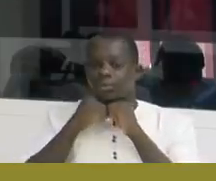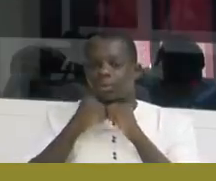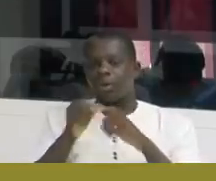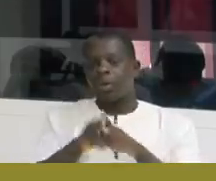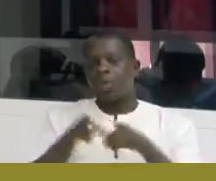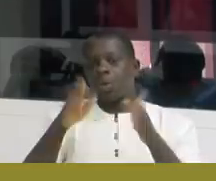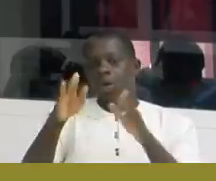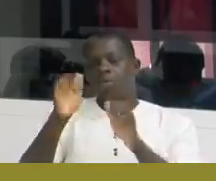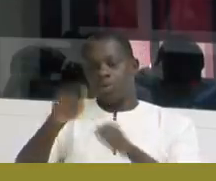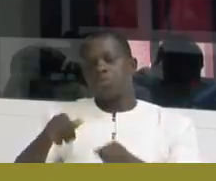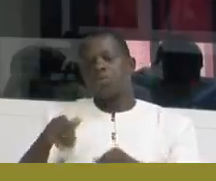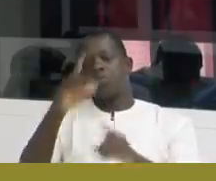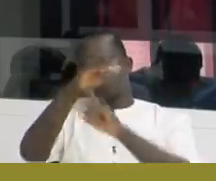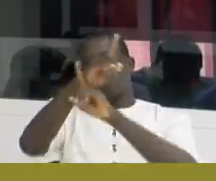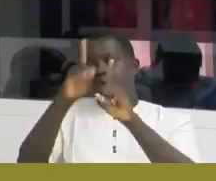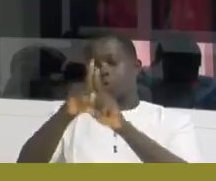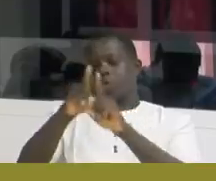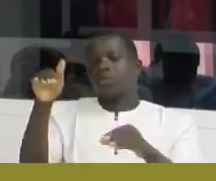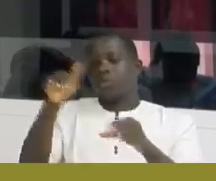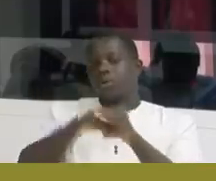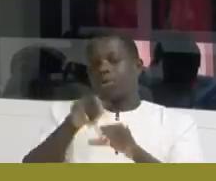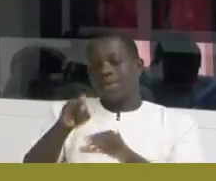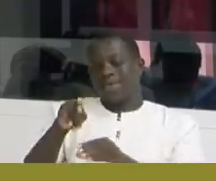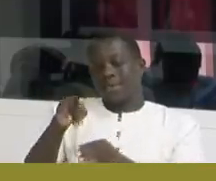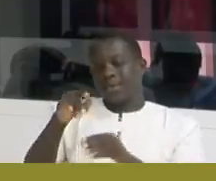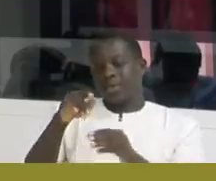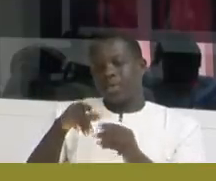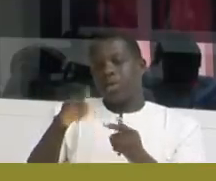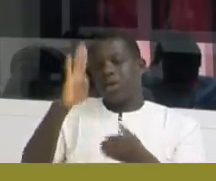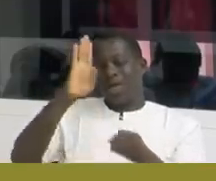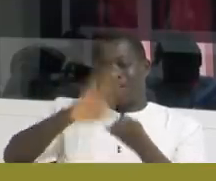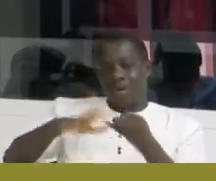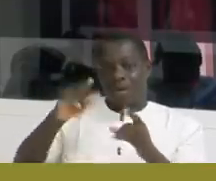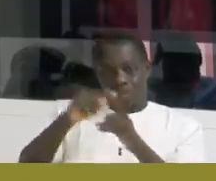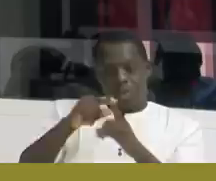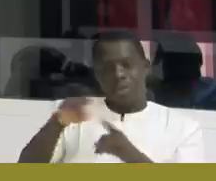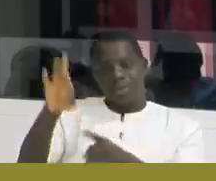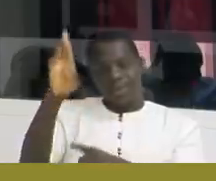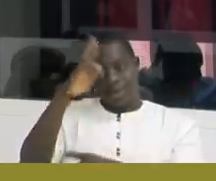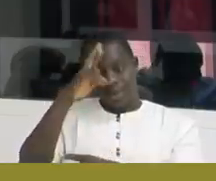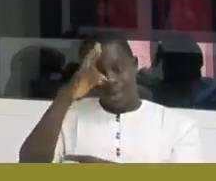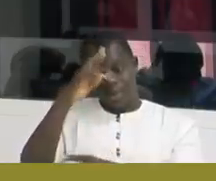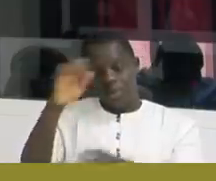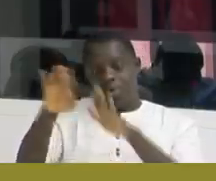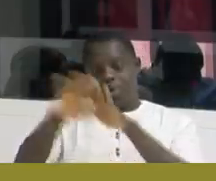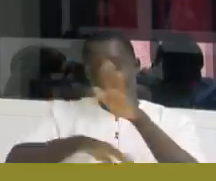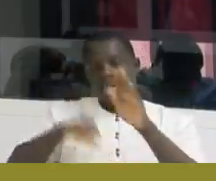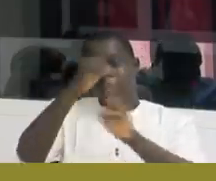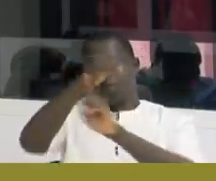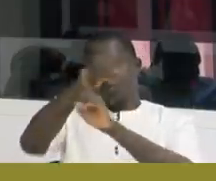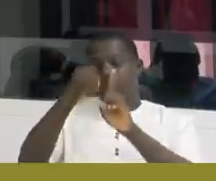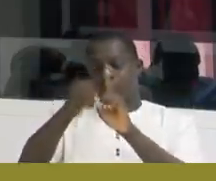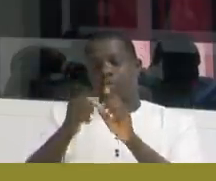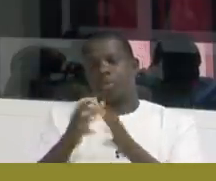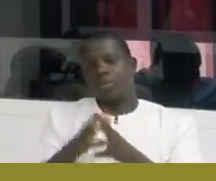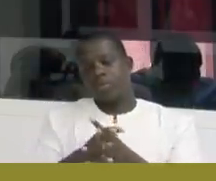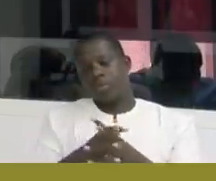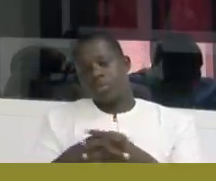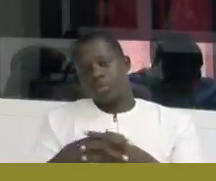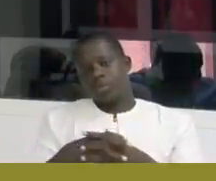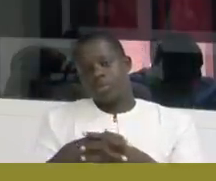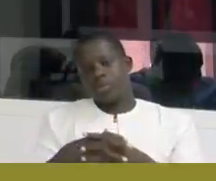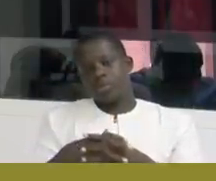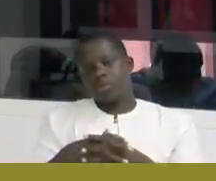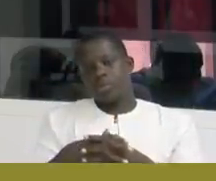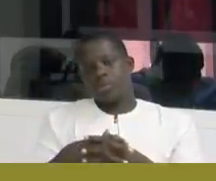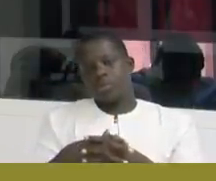conclusion. So therefore, yes. That conclusion is reasonable under the circumstances. Well, viewing what he